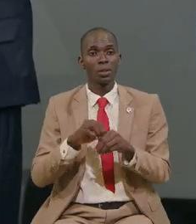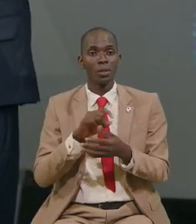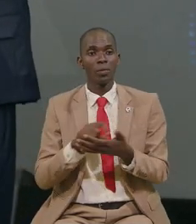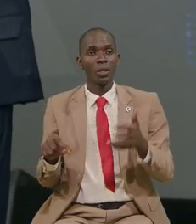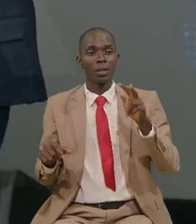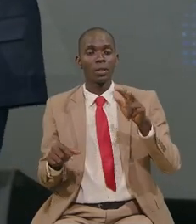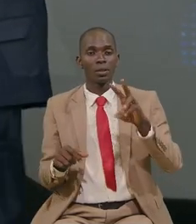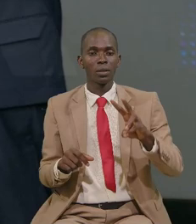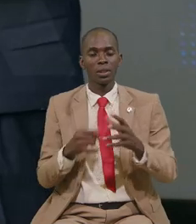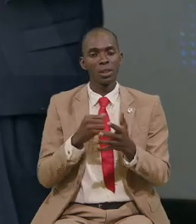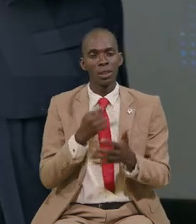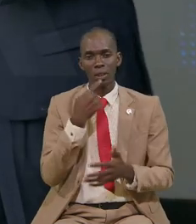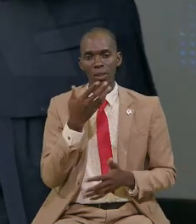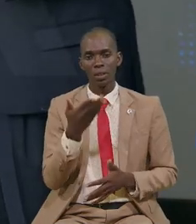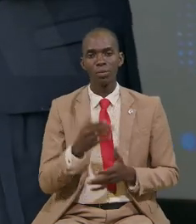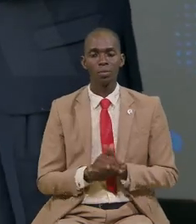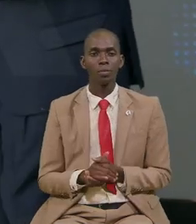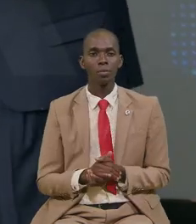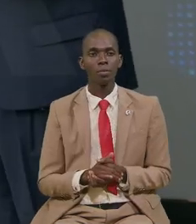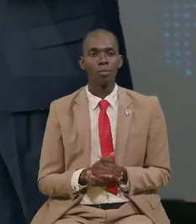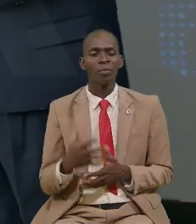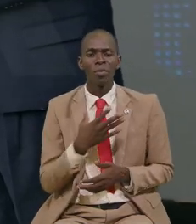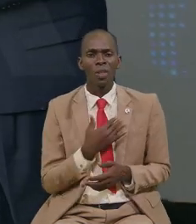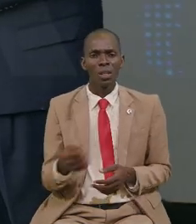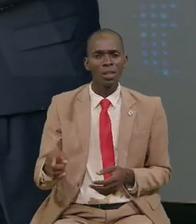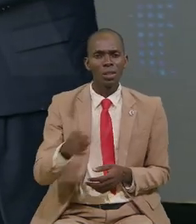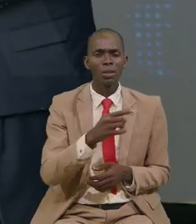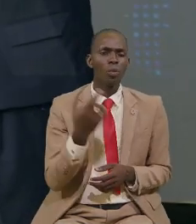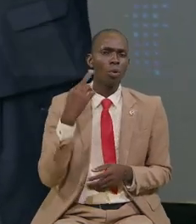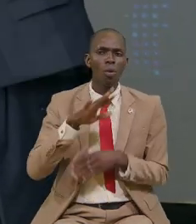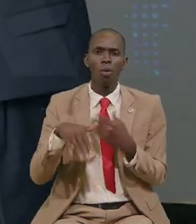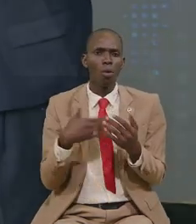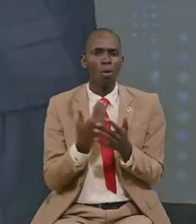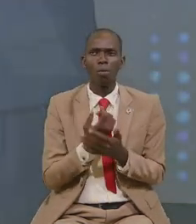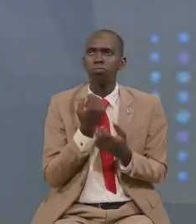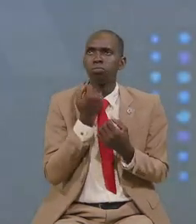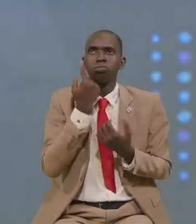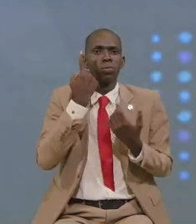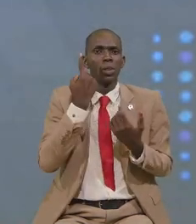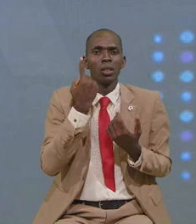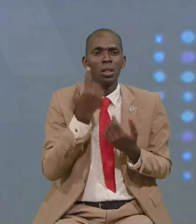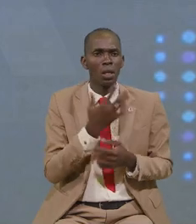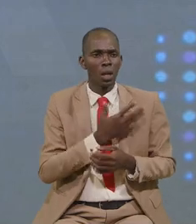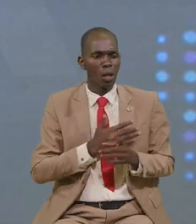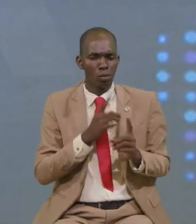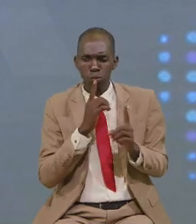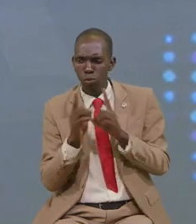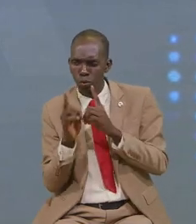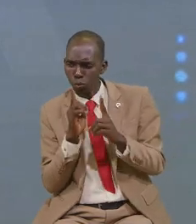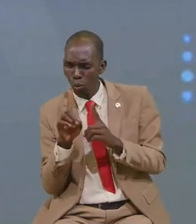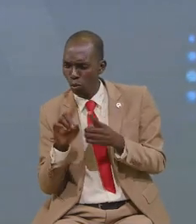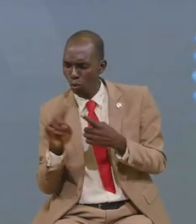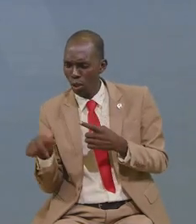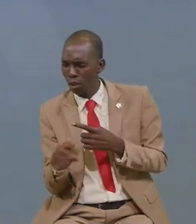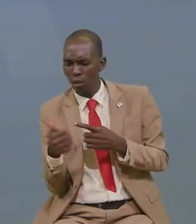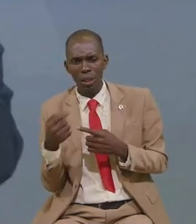he tells us, and they were all amazed, and spake among themselves,